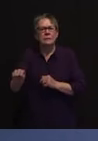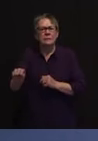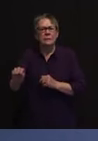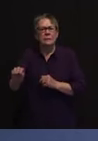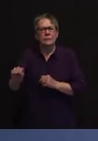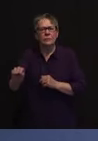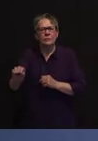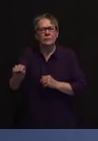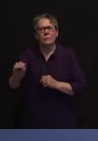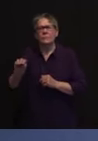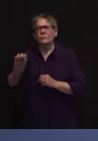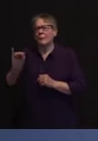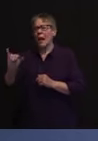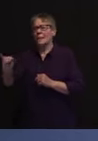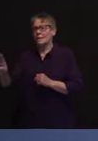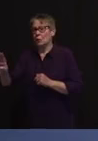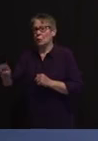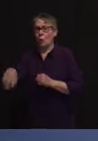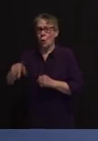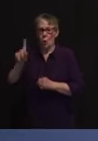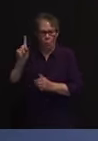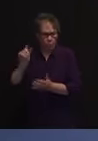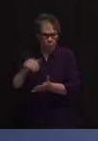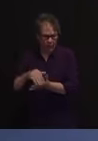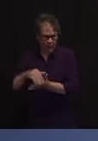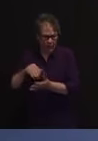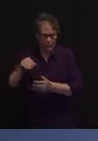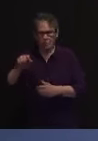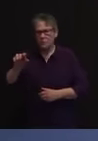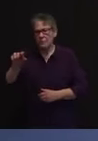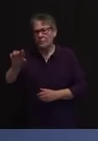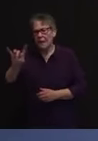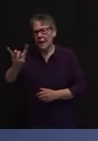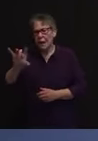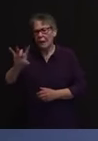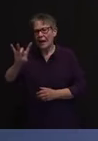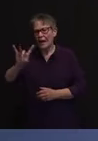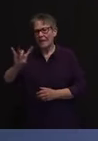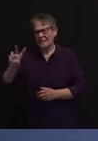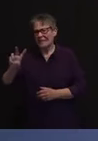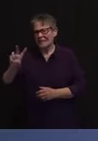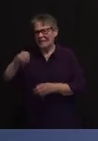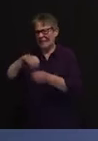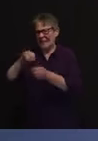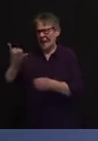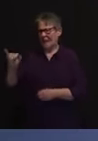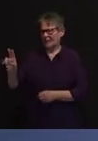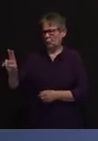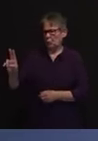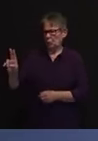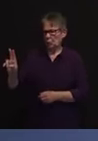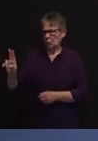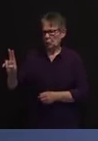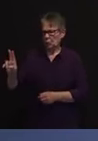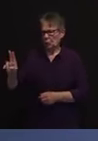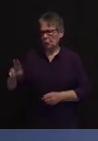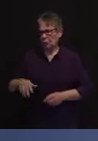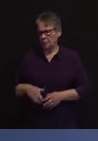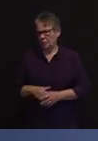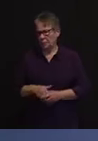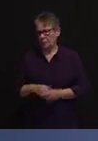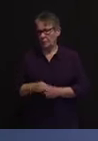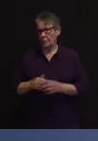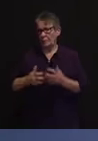1,611 of those individuals are on ventilators, about 85%. In the past few days, we've been as high as